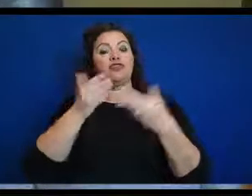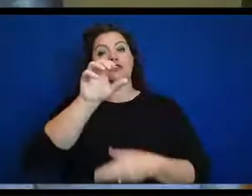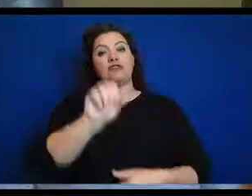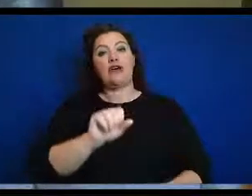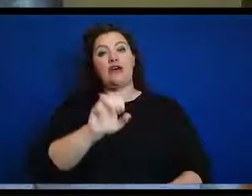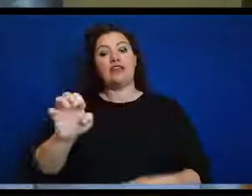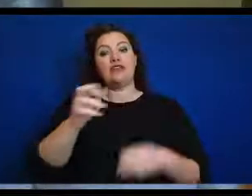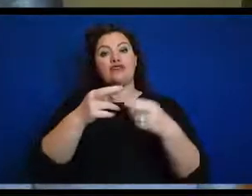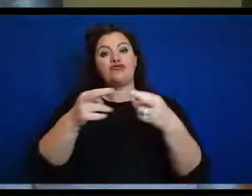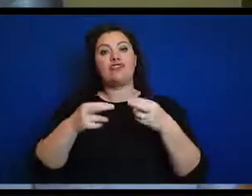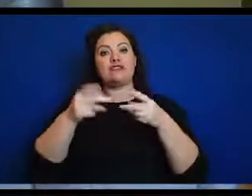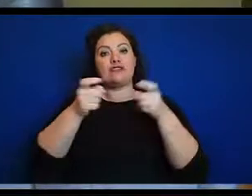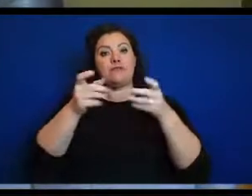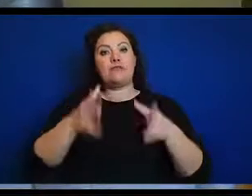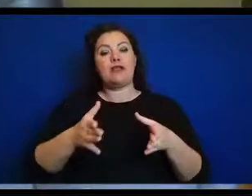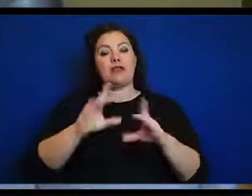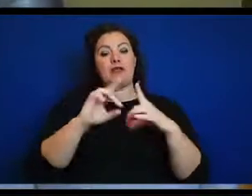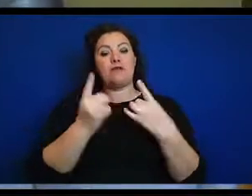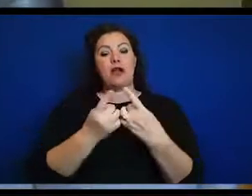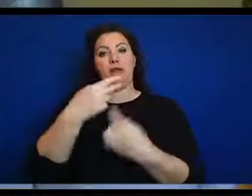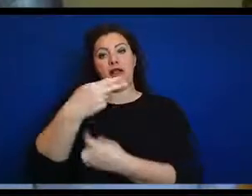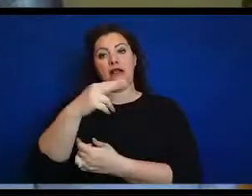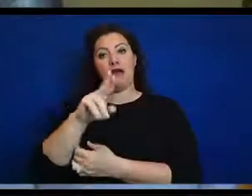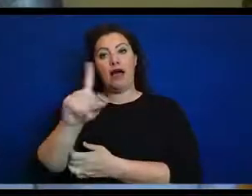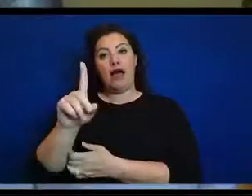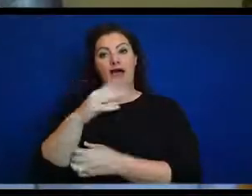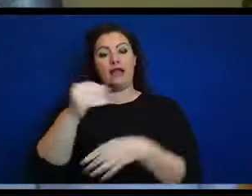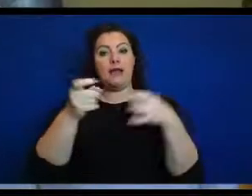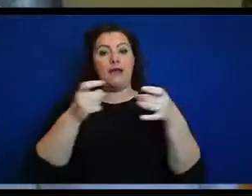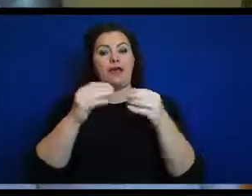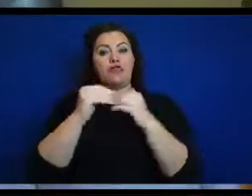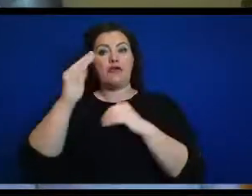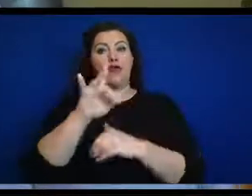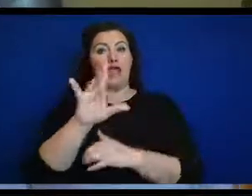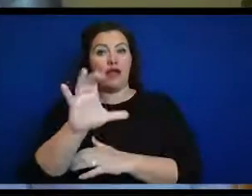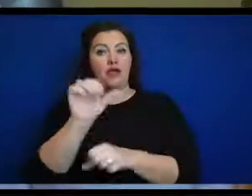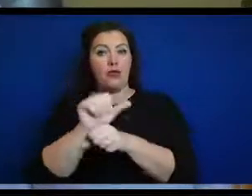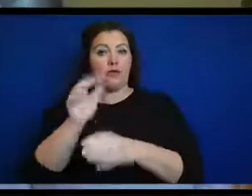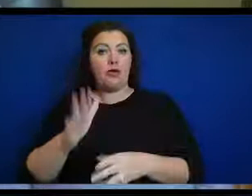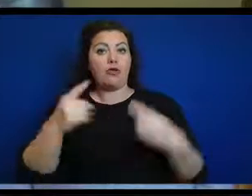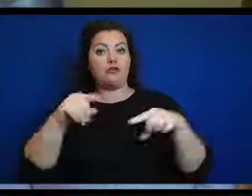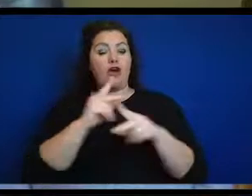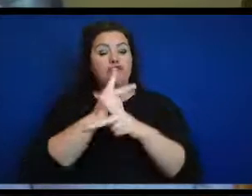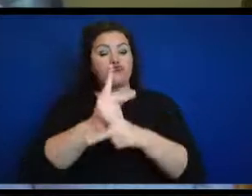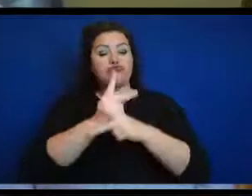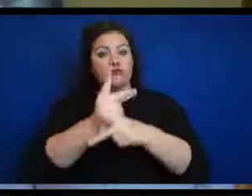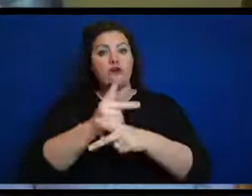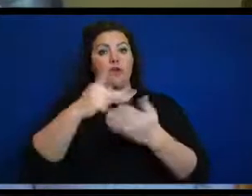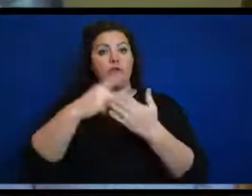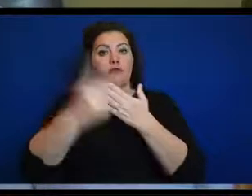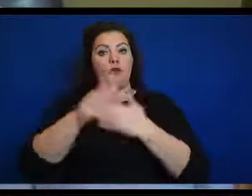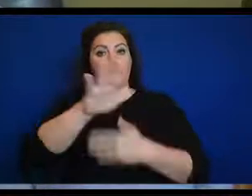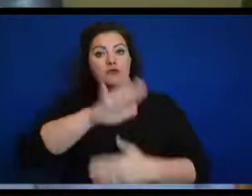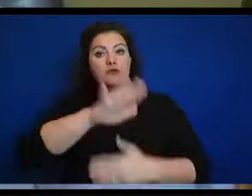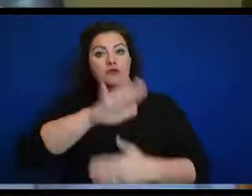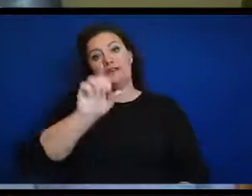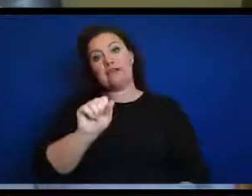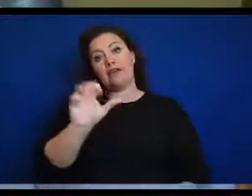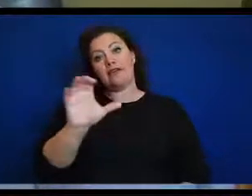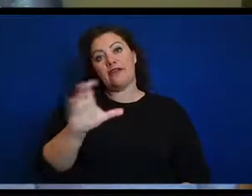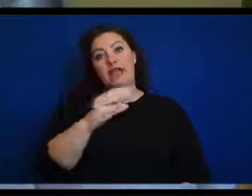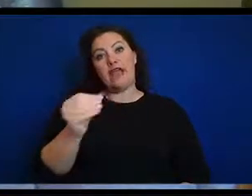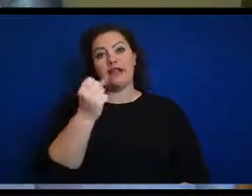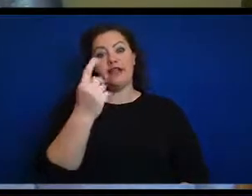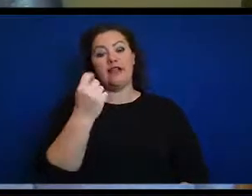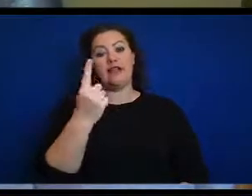Region Administrator for the Department of HUD and managed over 800 employees while overseeing programs throughout South Carolina and